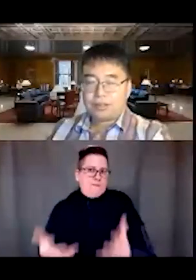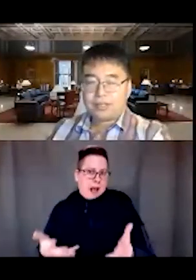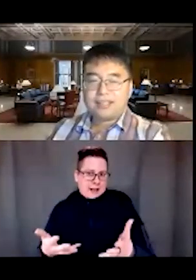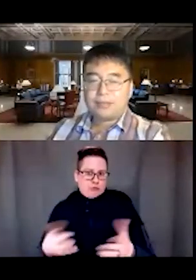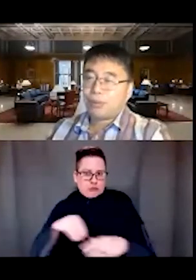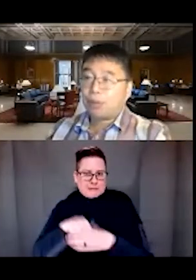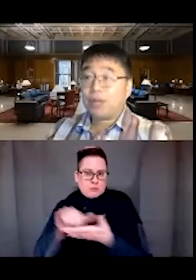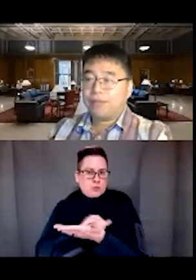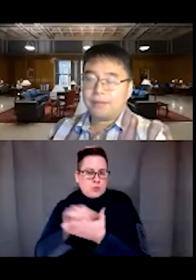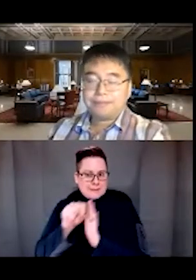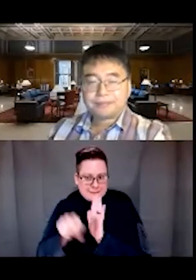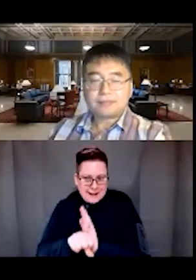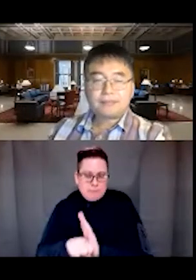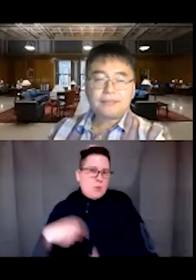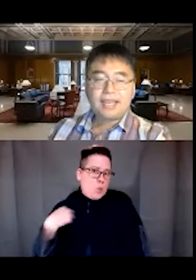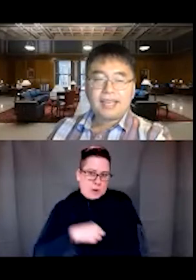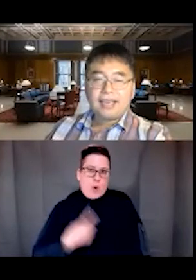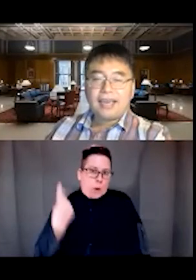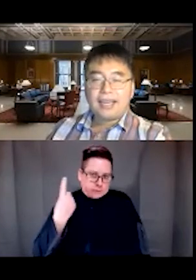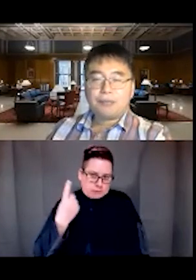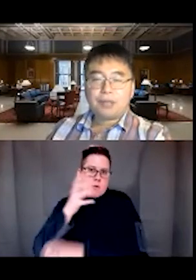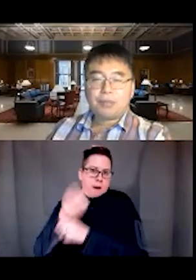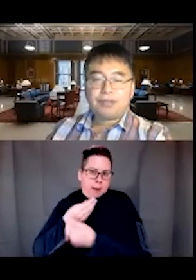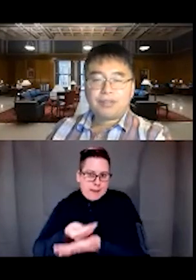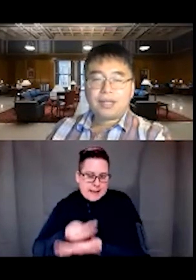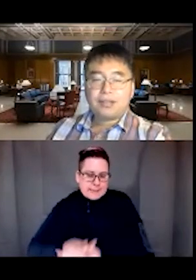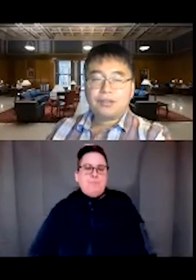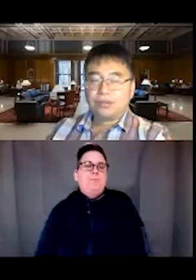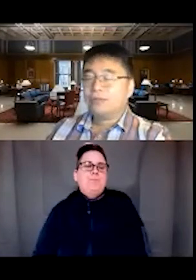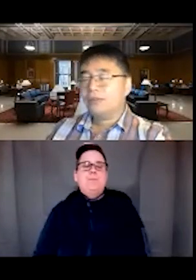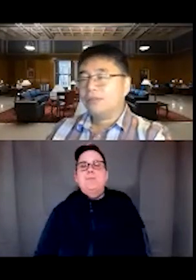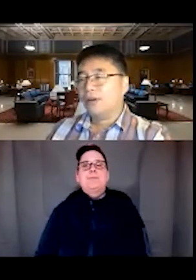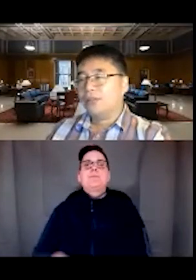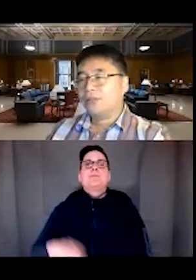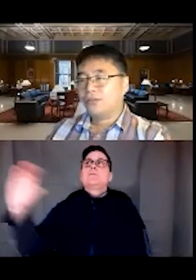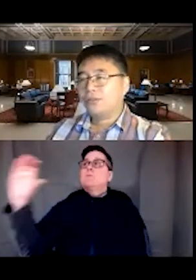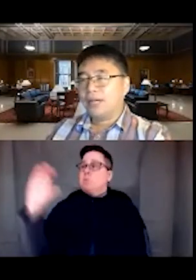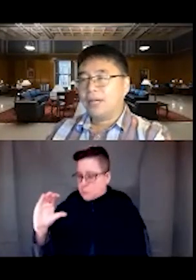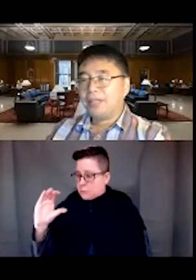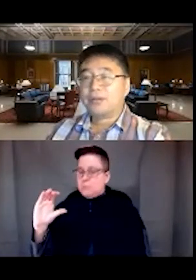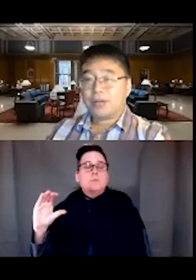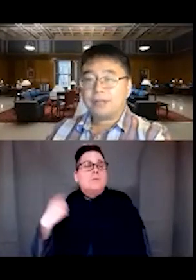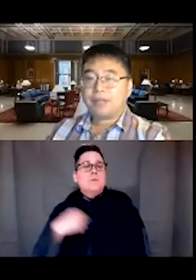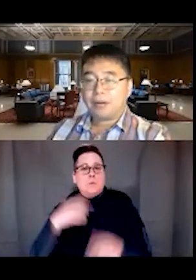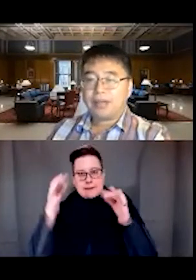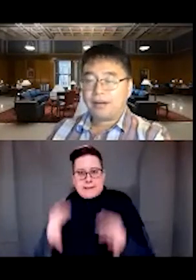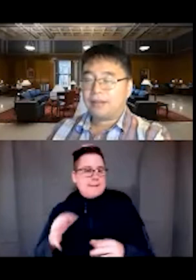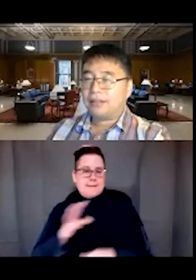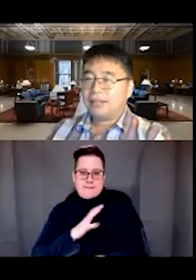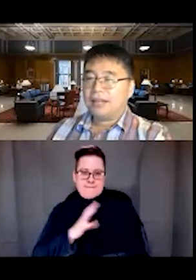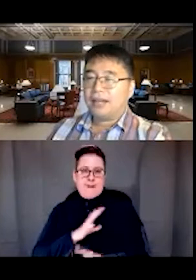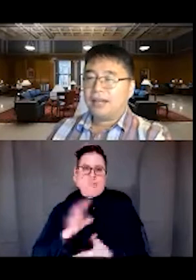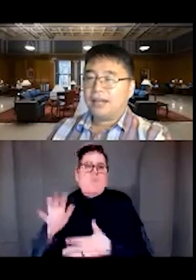York State, and we were one of them. And what we've decided to do was to integrate primary